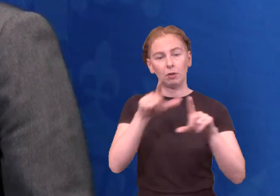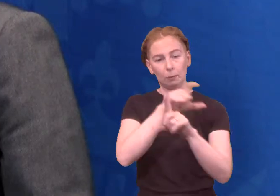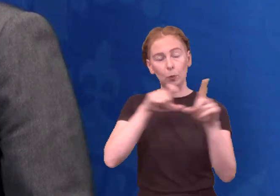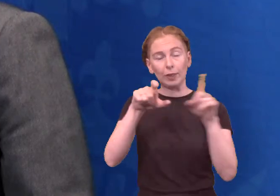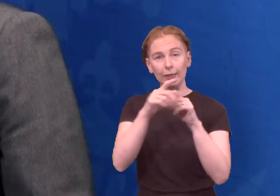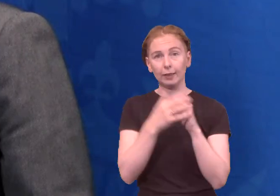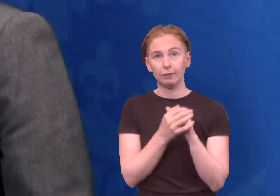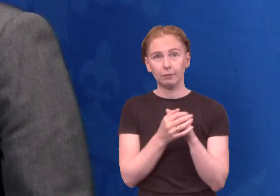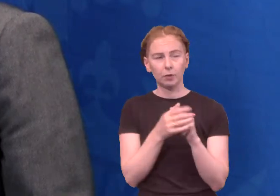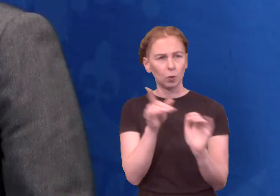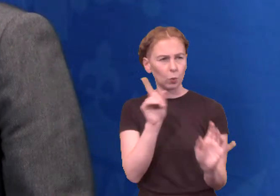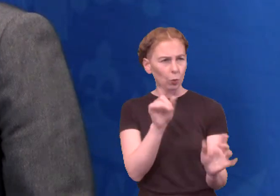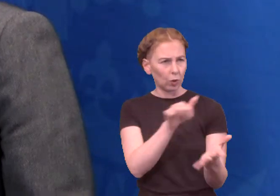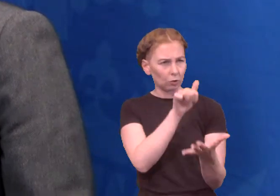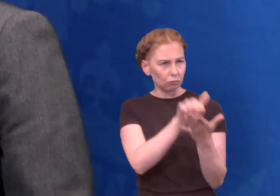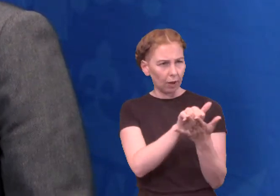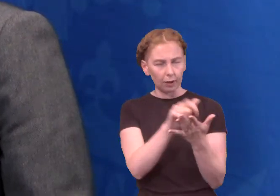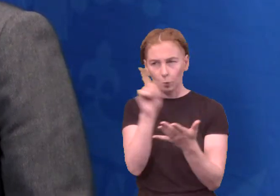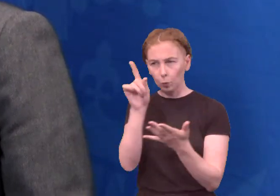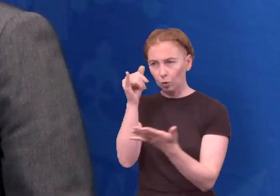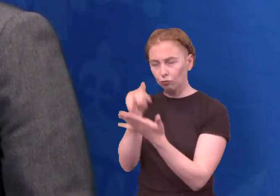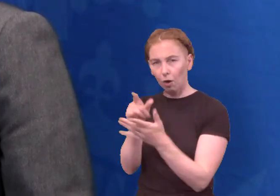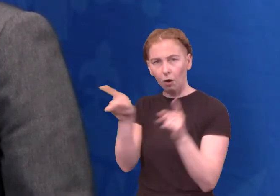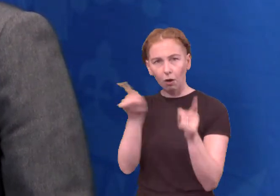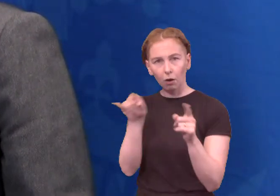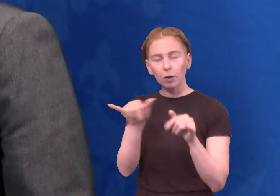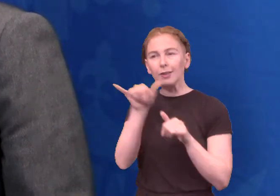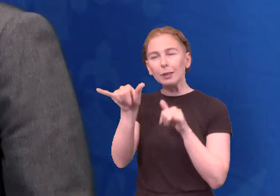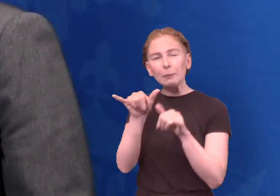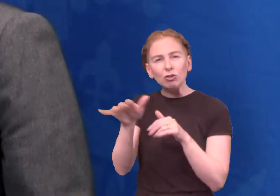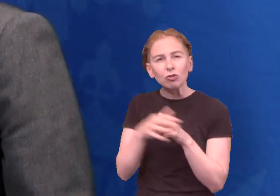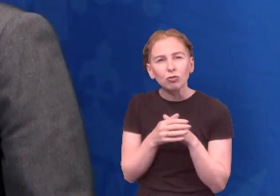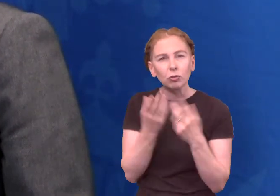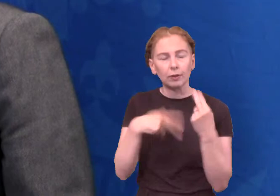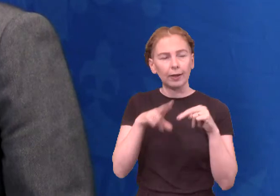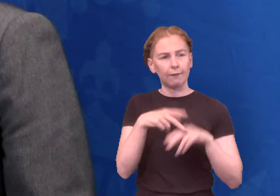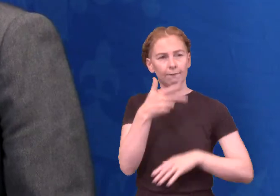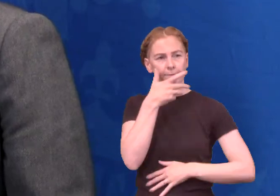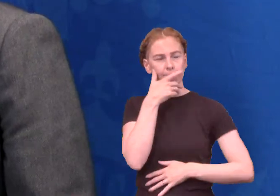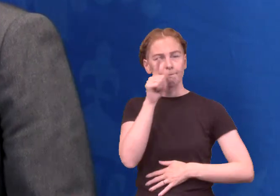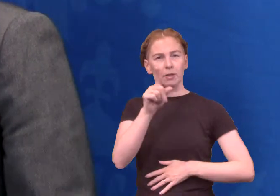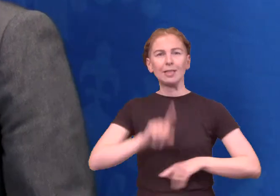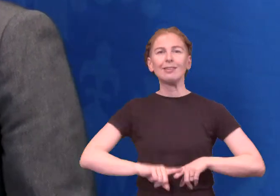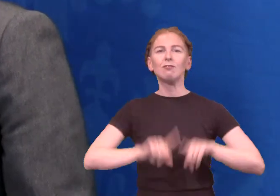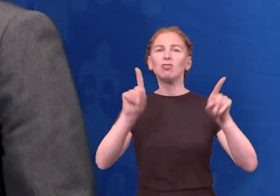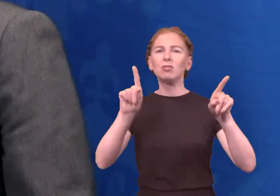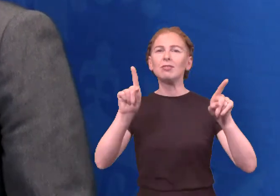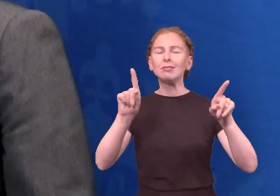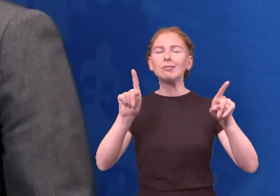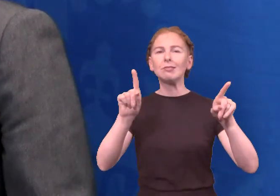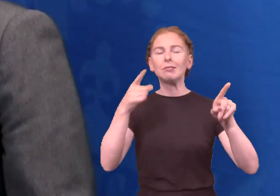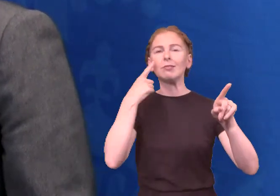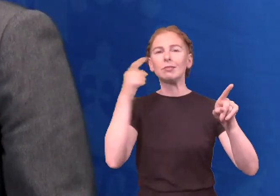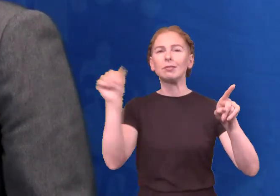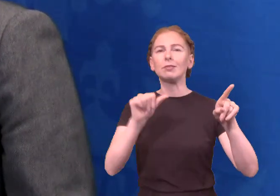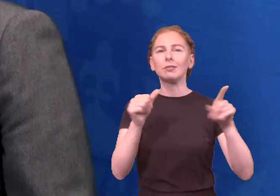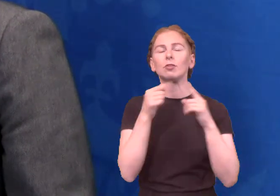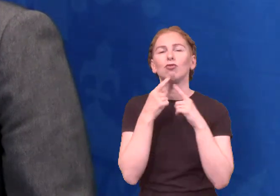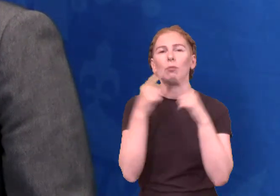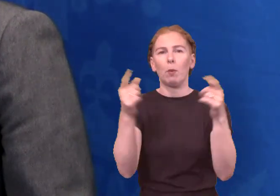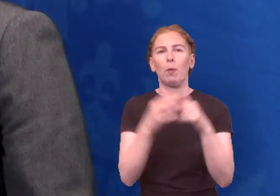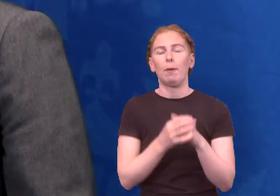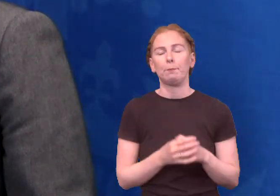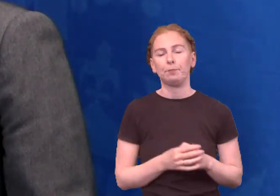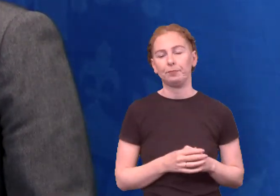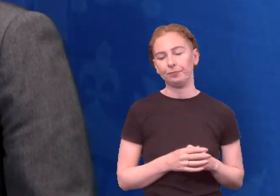looks right and what looks wrong, and when something's different than you think it should be. So if